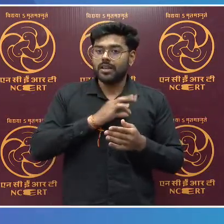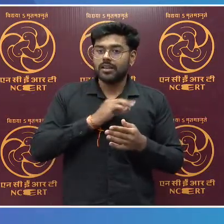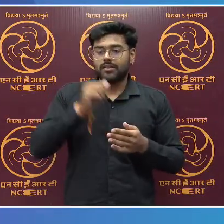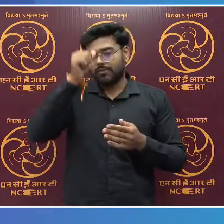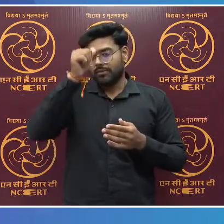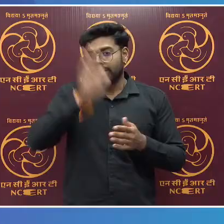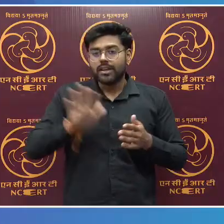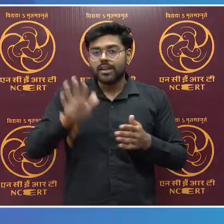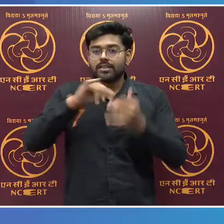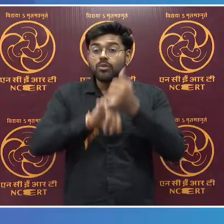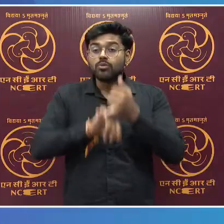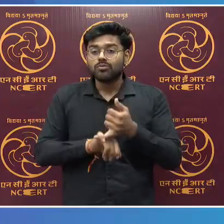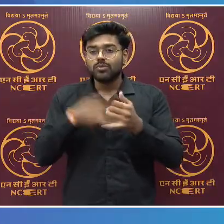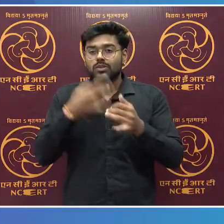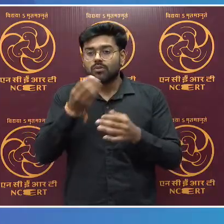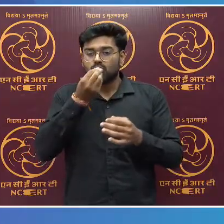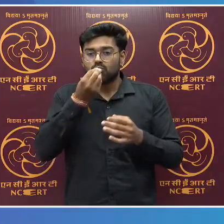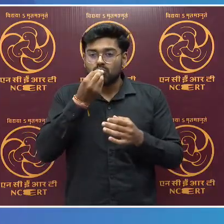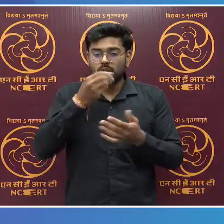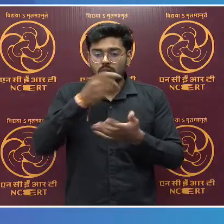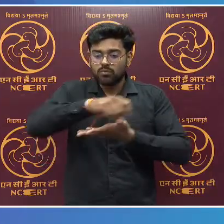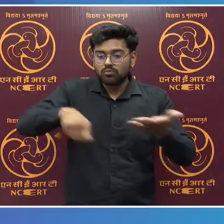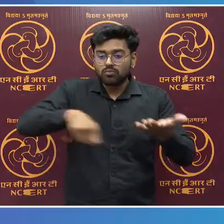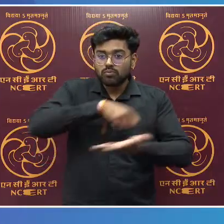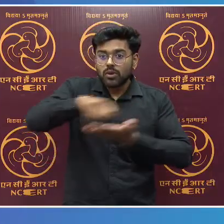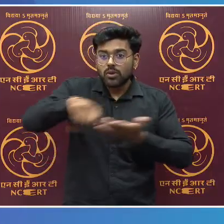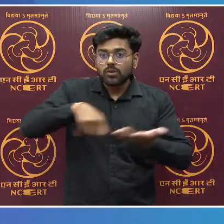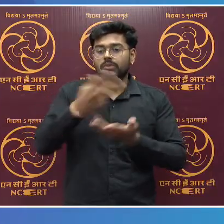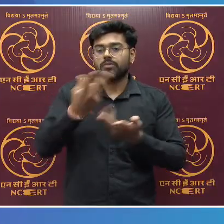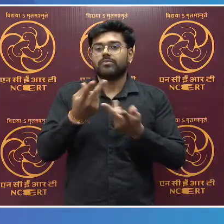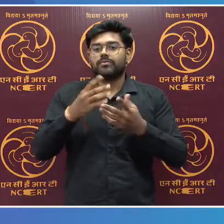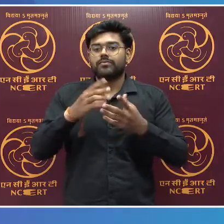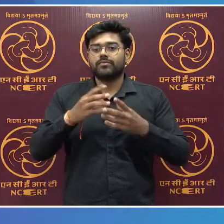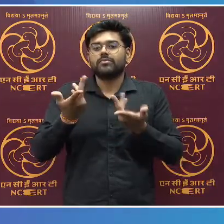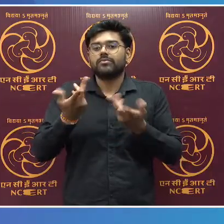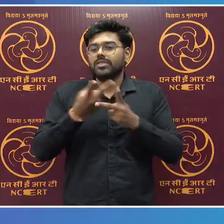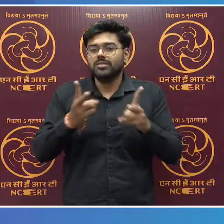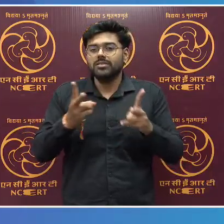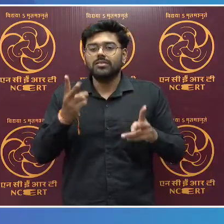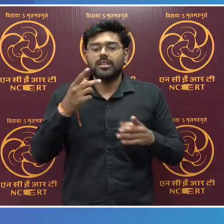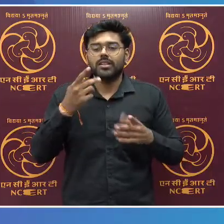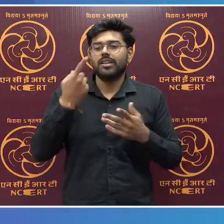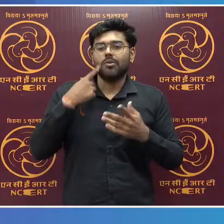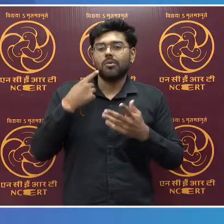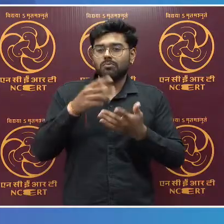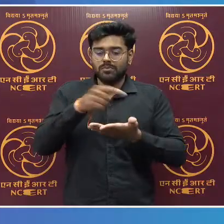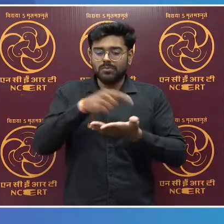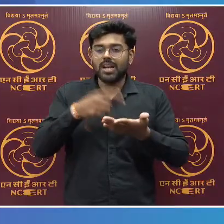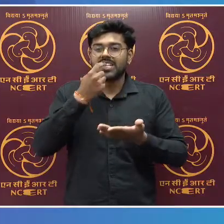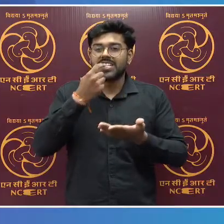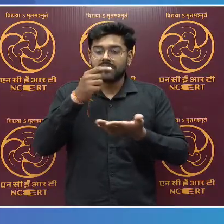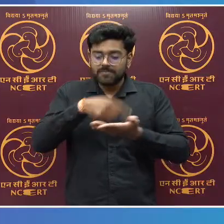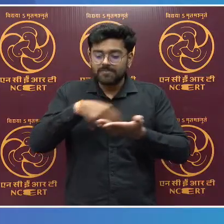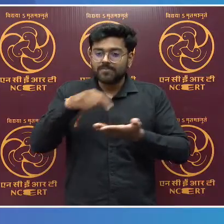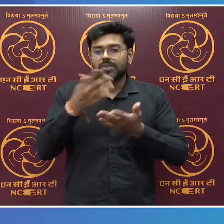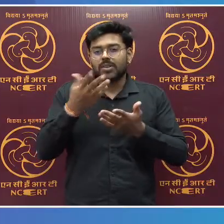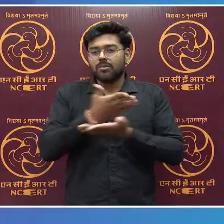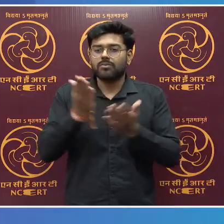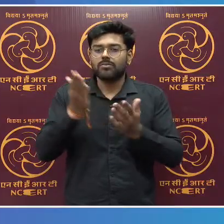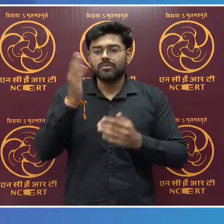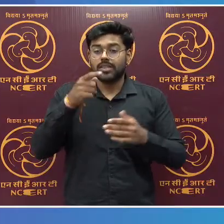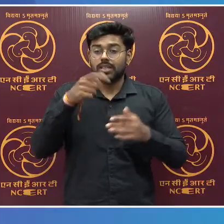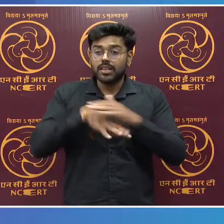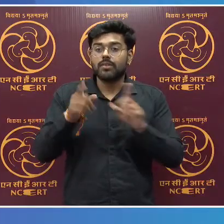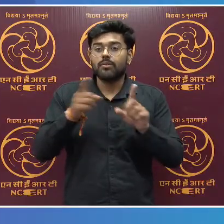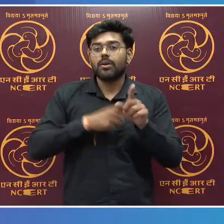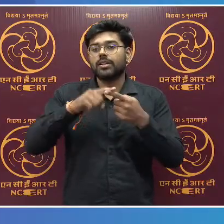idli, dosas, dhoklas and even the bhaturas that are made. Everywhere what we are using yeast. Now coming